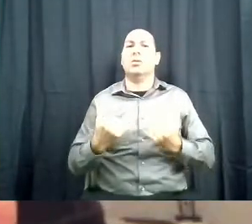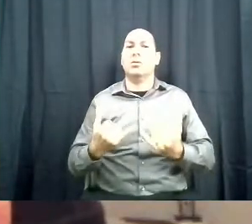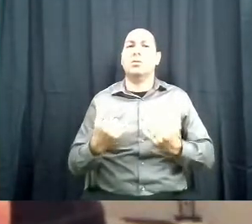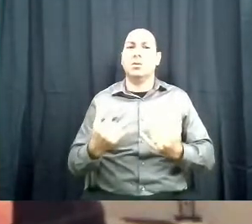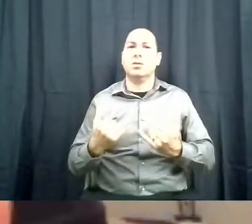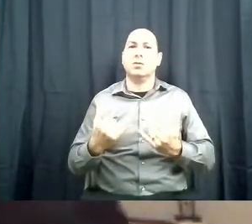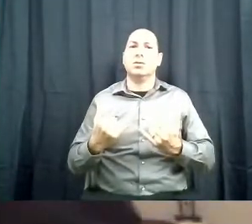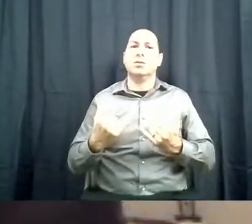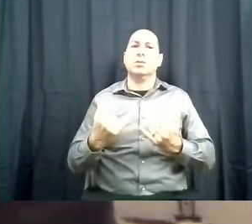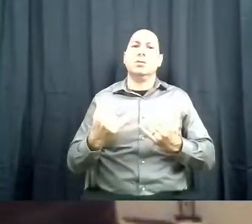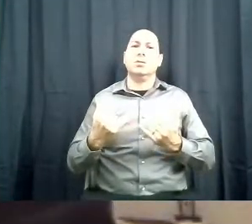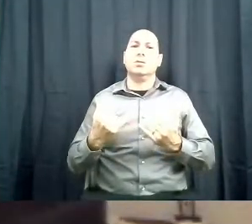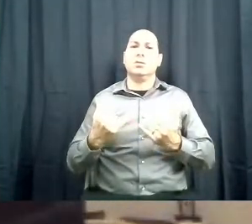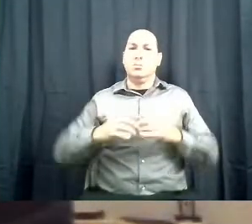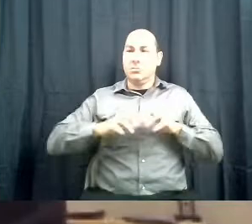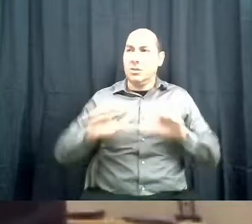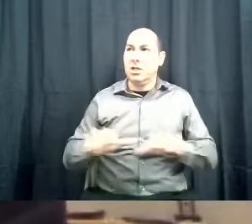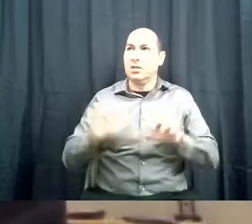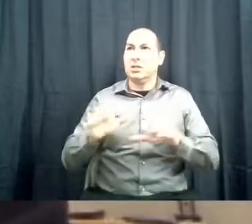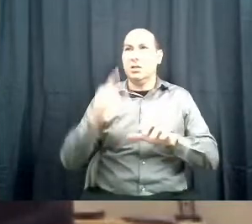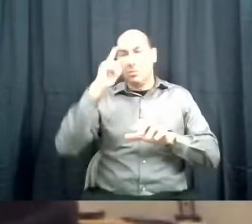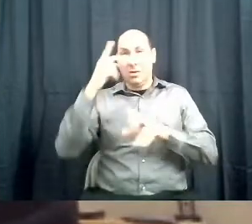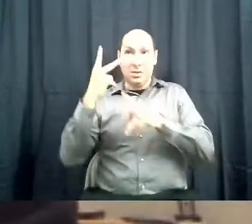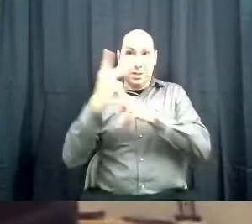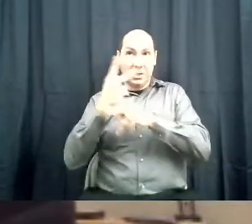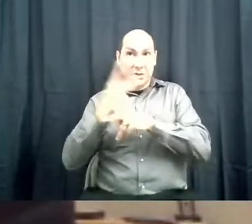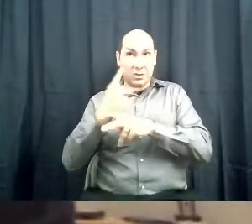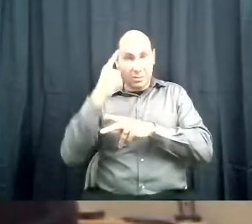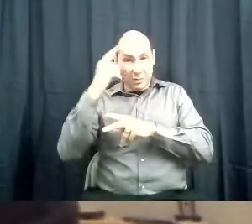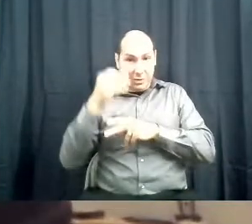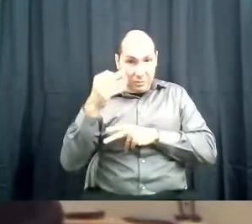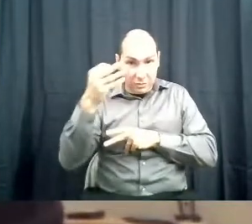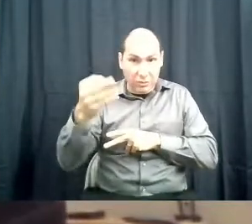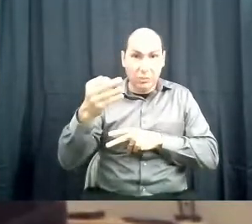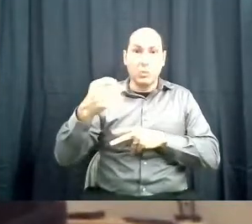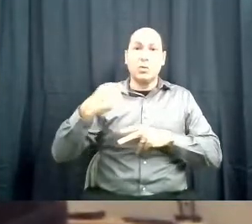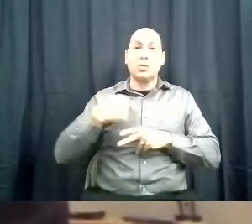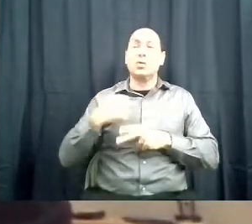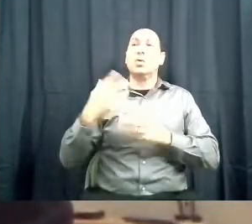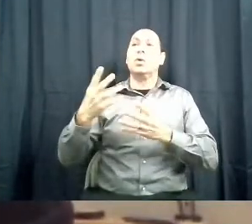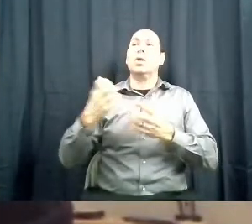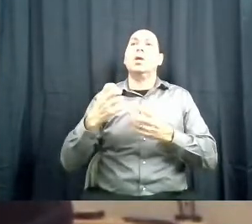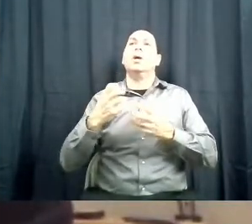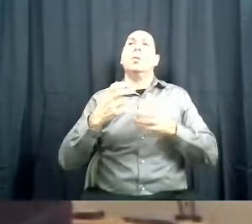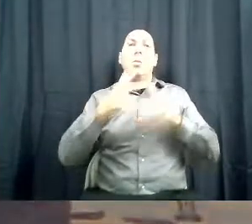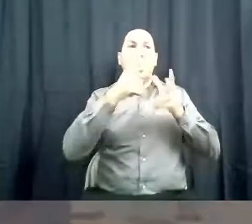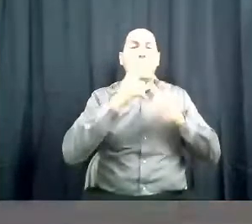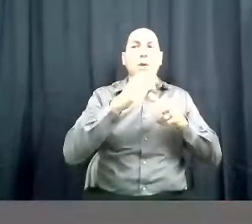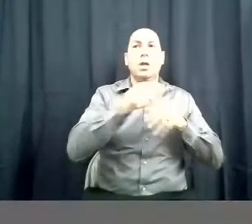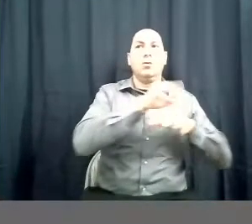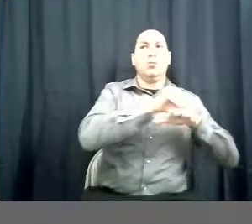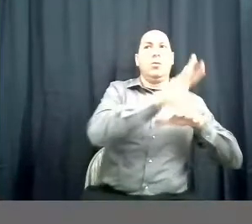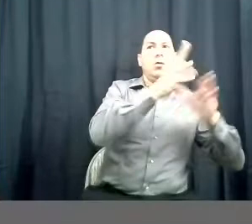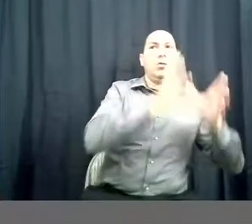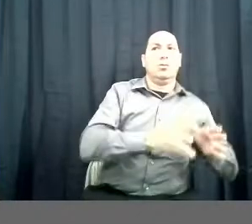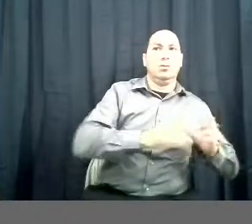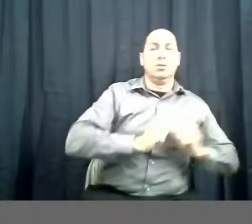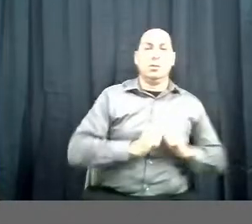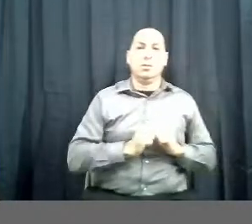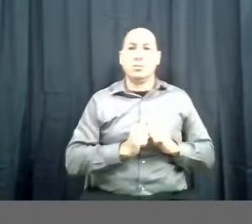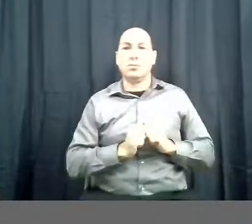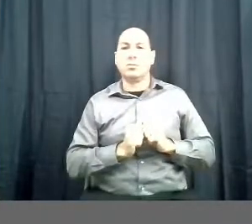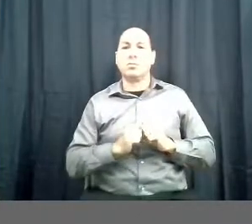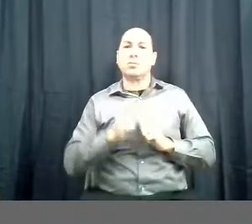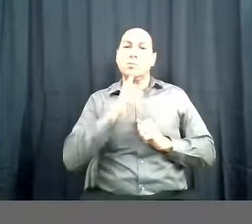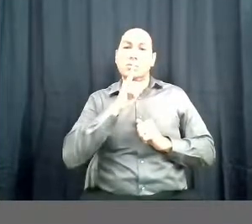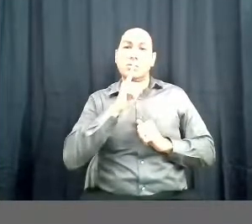performance when forecasting for the future. And so I'd like to hear from our advisors. We're paying them tens of millions of dollars, and frankly,